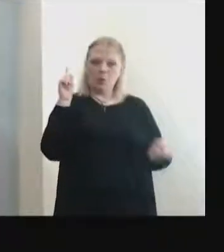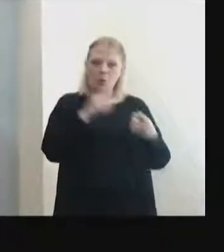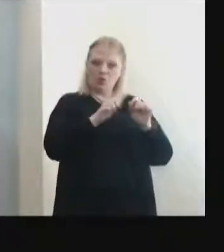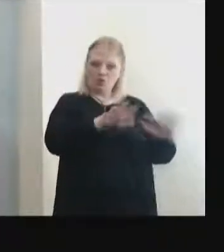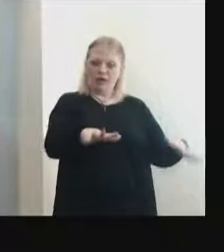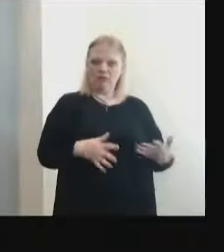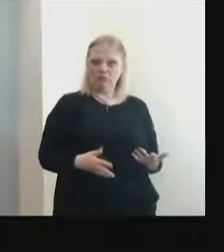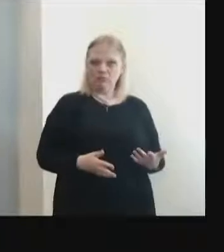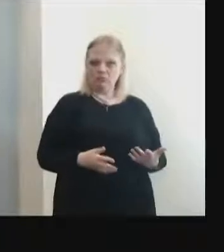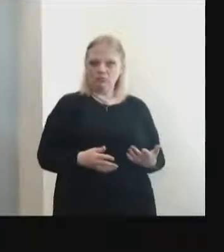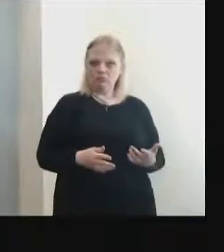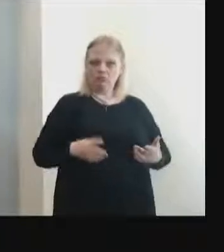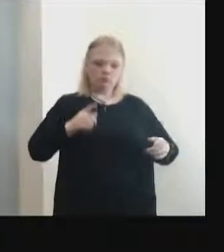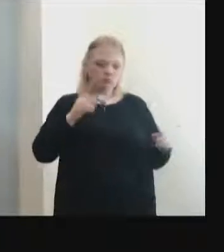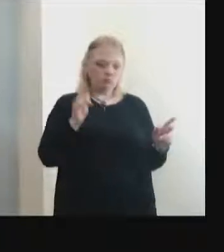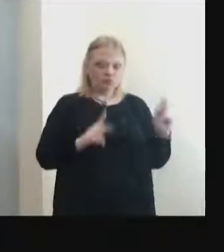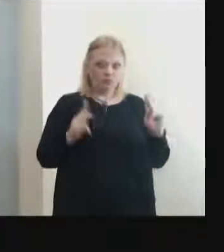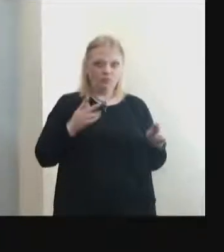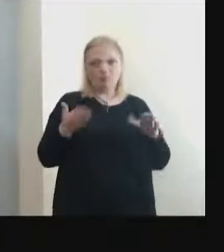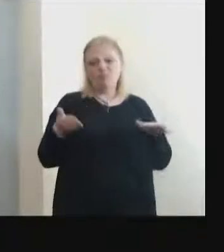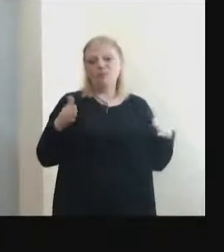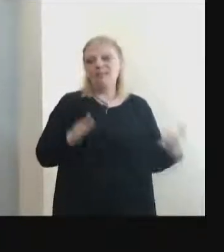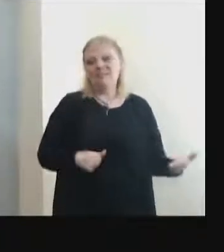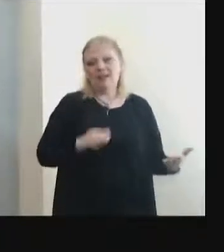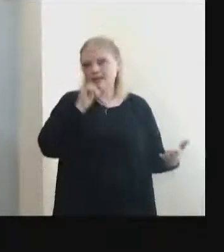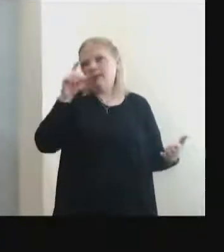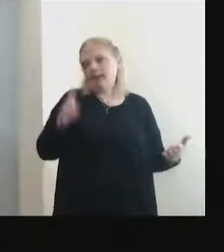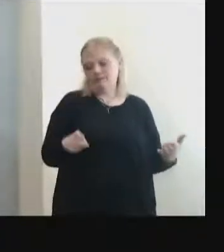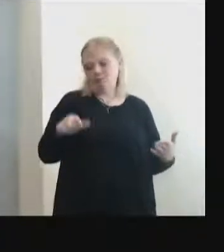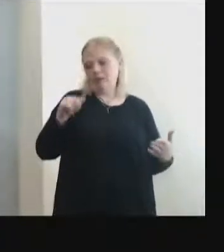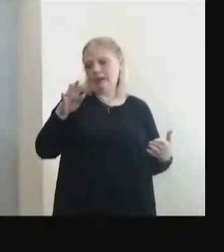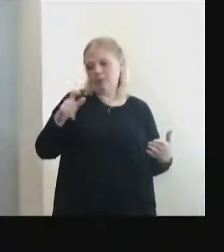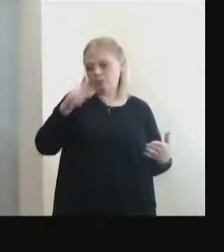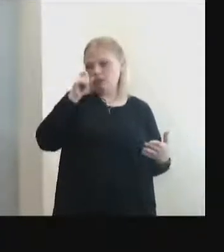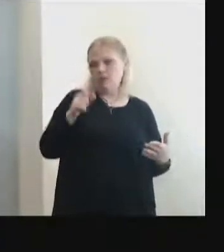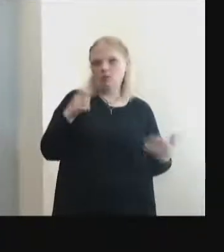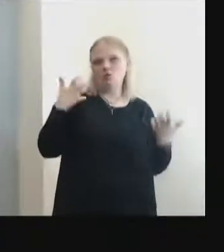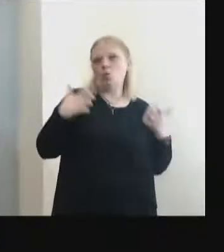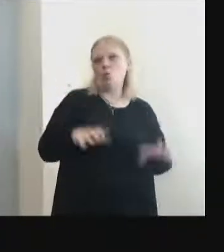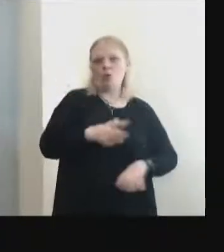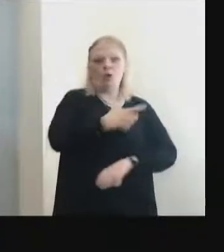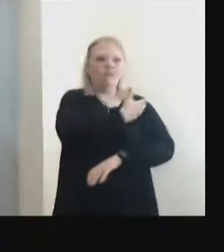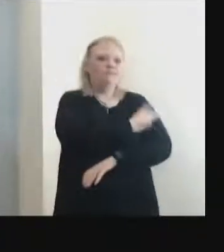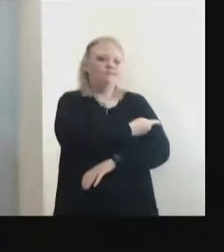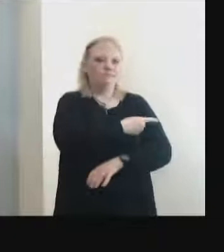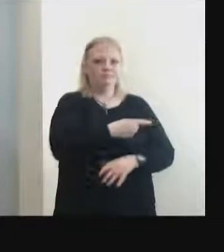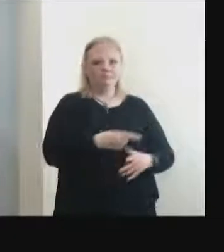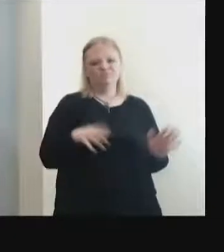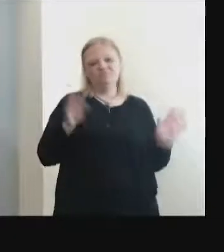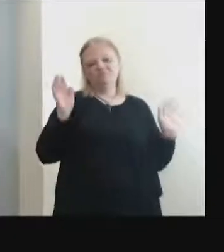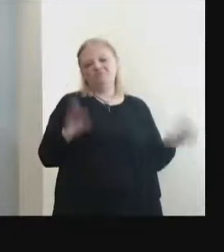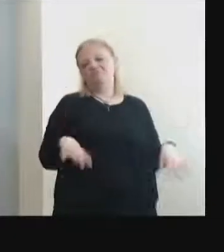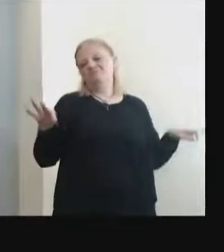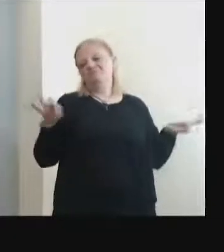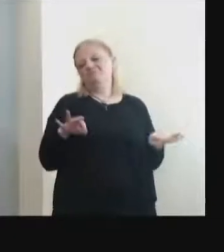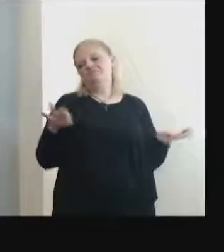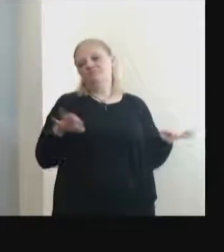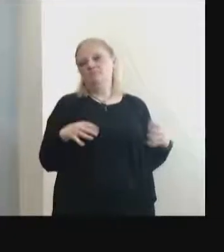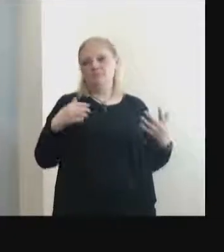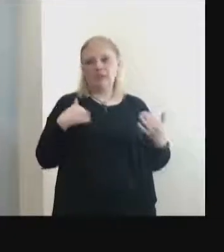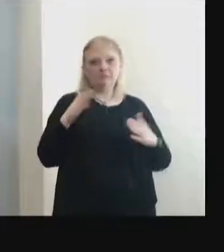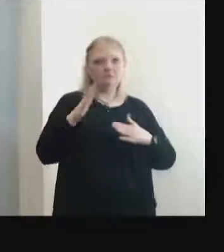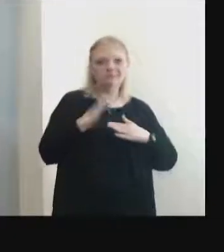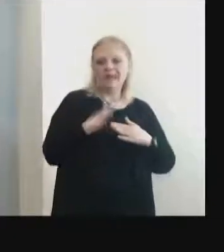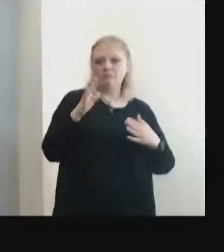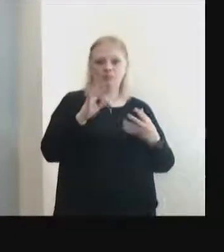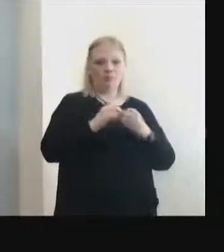As I said, there are people who probably died needlessly in the month of April because they didn't get vaccinated, thinking, we'll be okay. We had the most number of deaths under